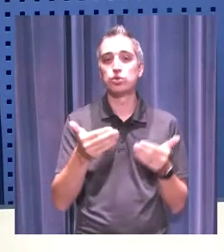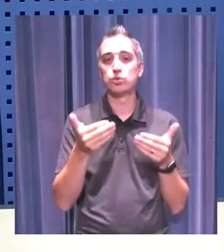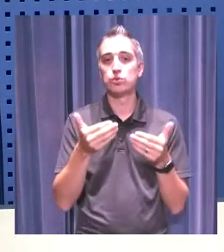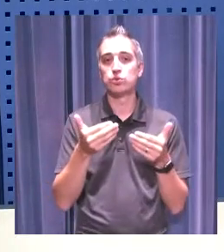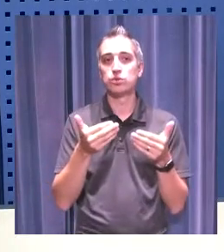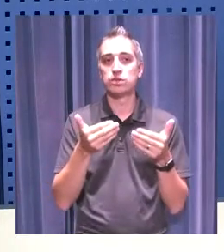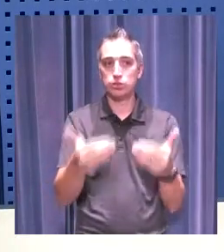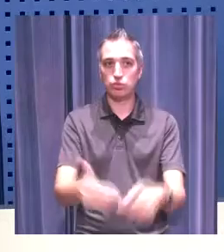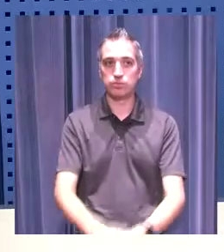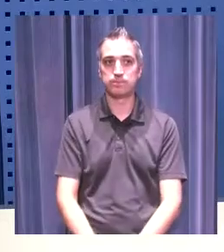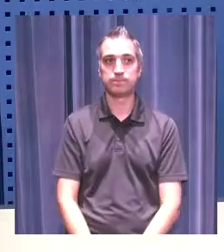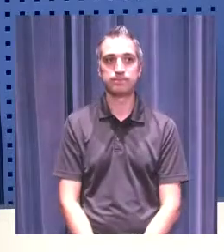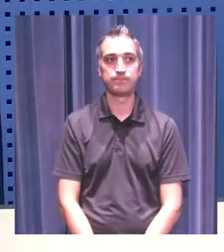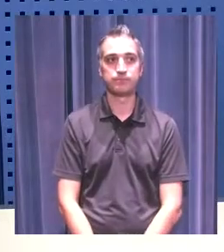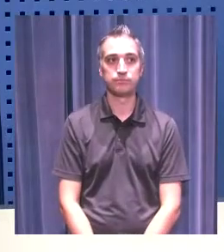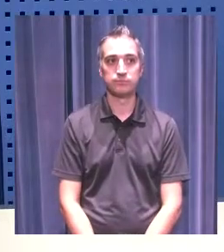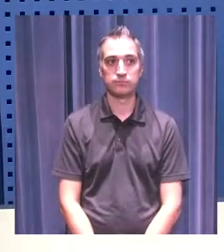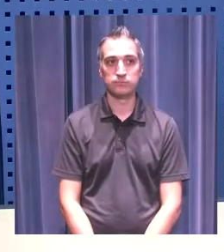continue.